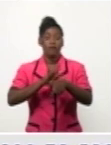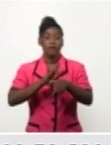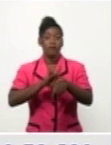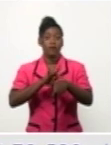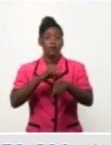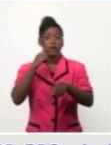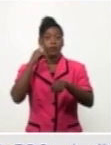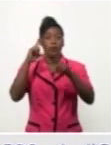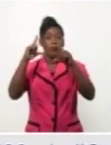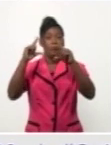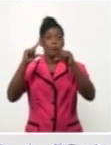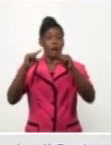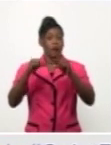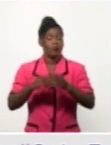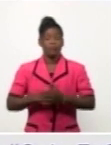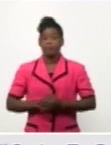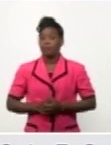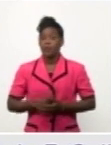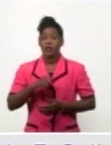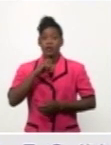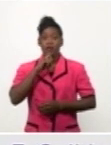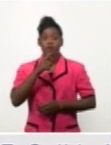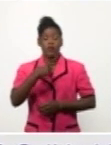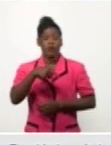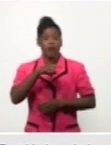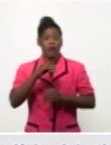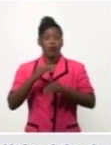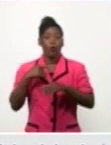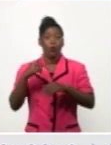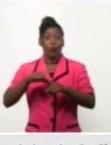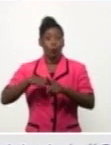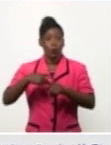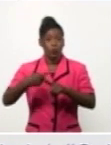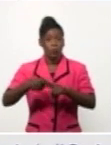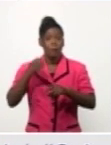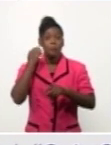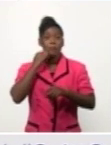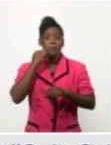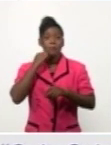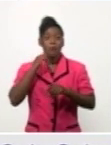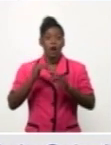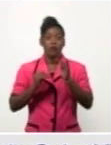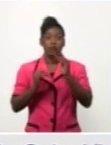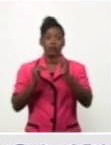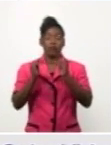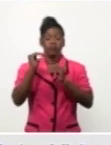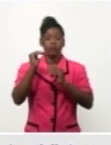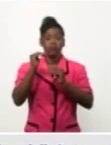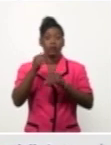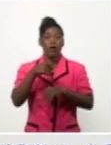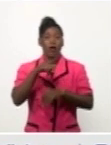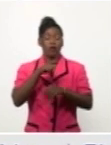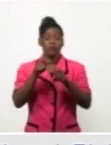expected that the number of cases would be dropping. And yesterday,